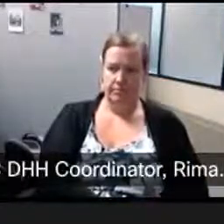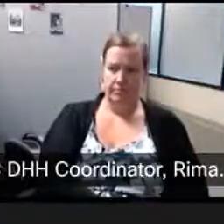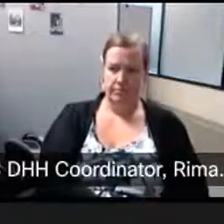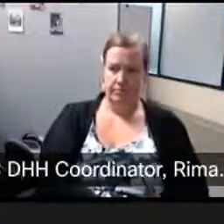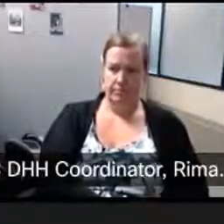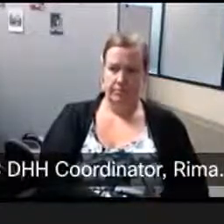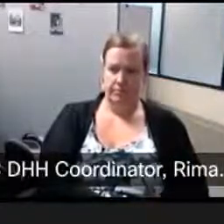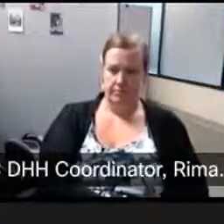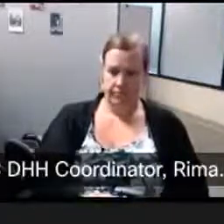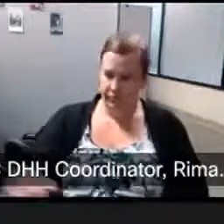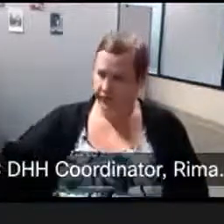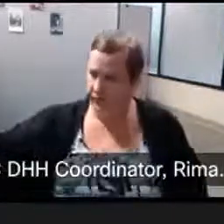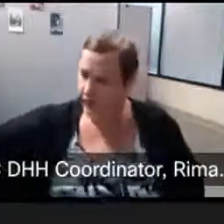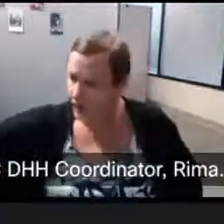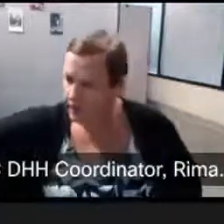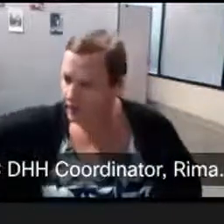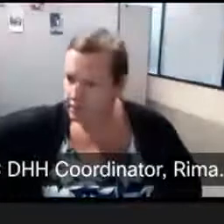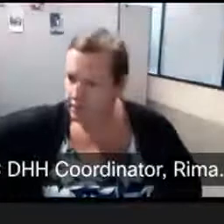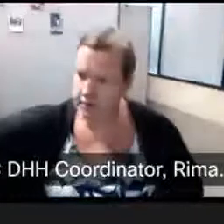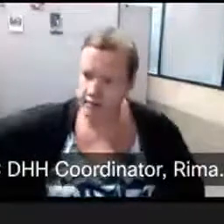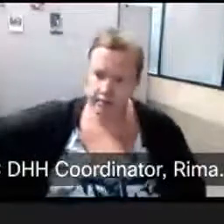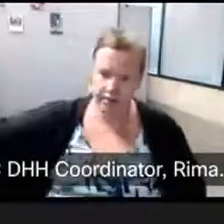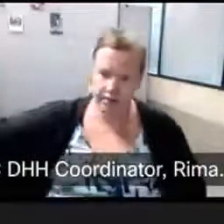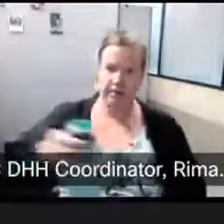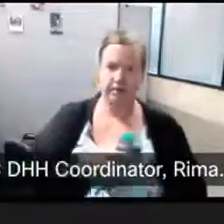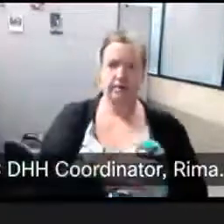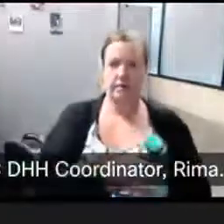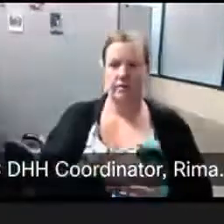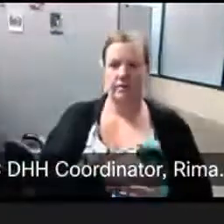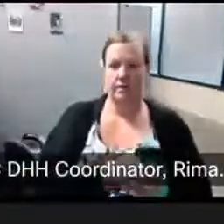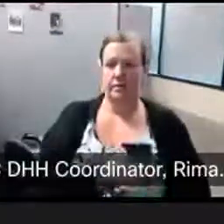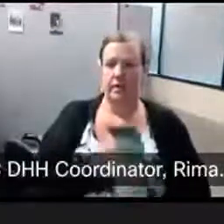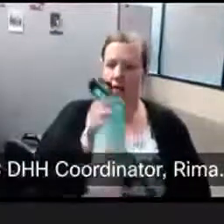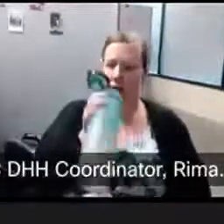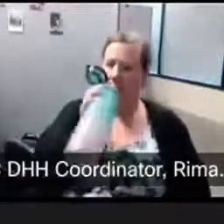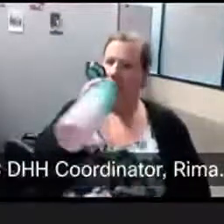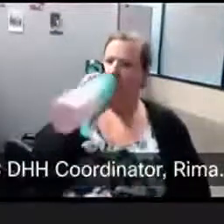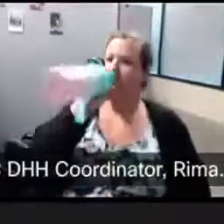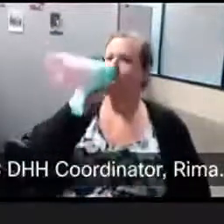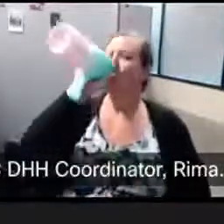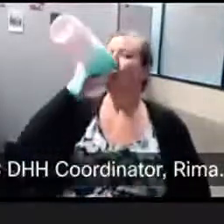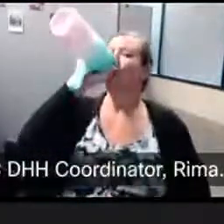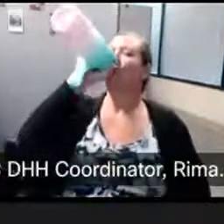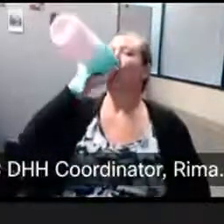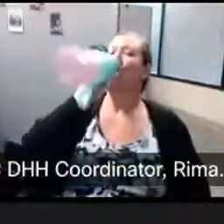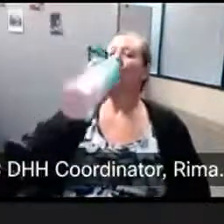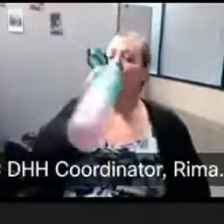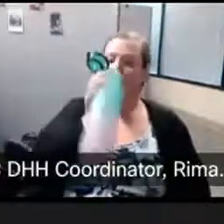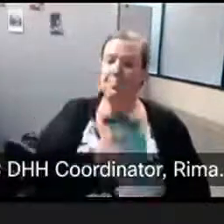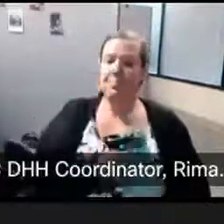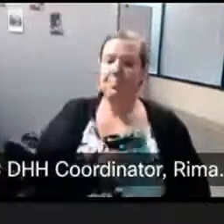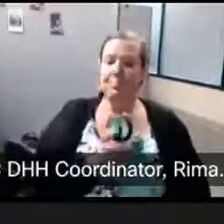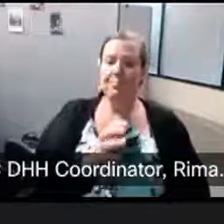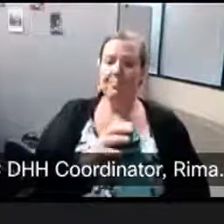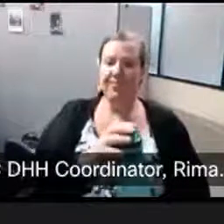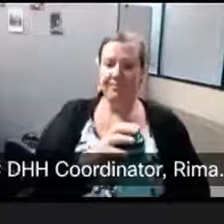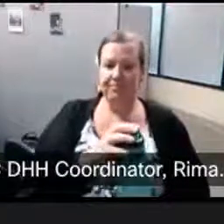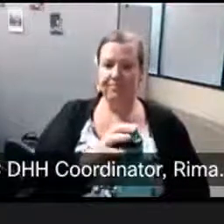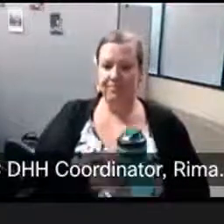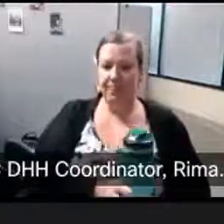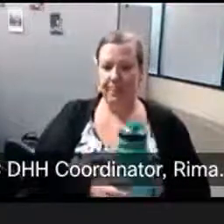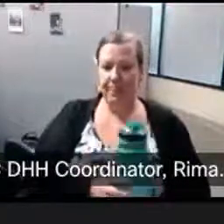think I might be in costume when we do our recording for our service coordinators and for the training. We're going to be doing a webinar